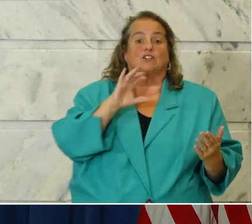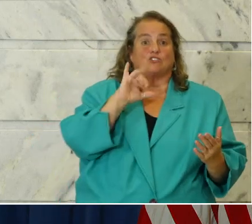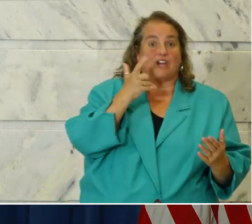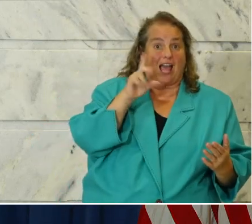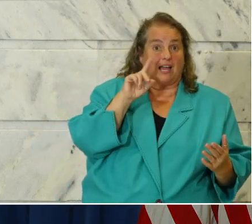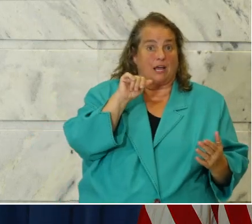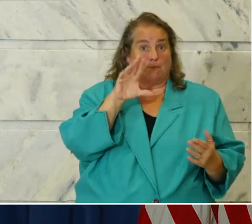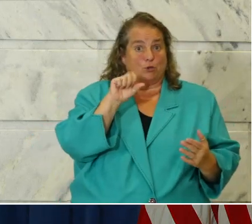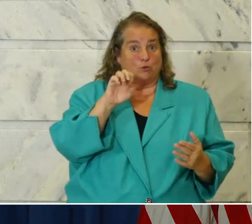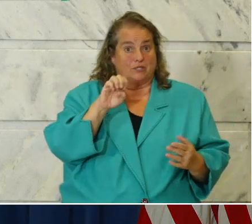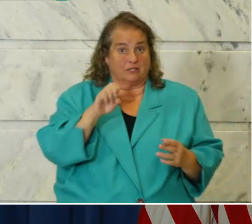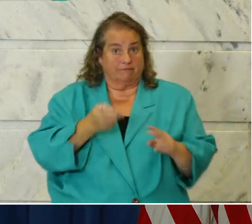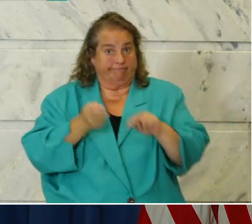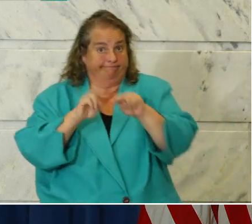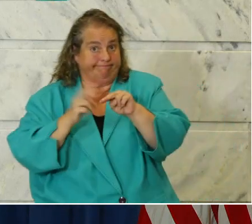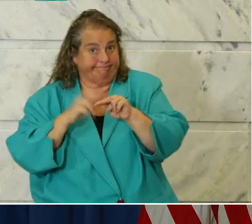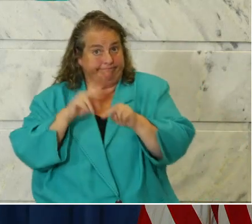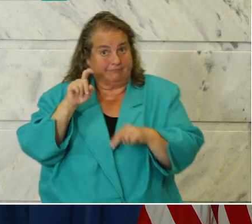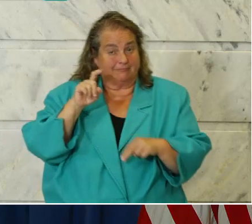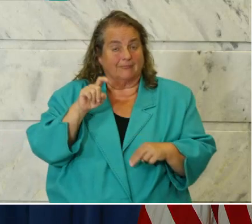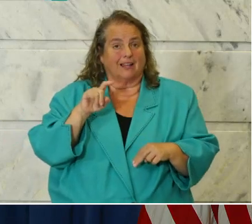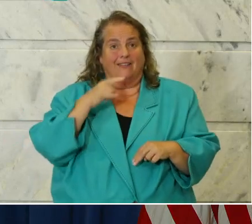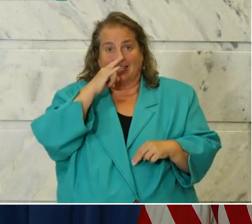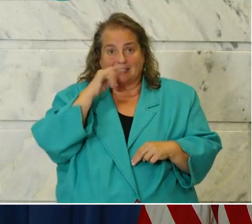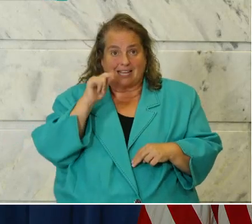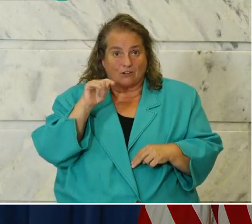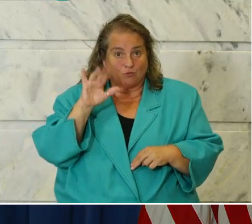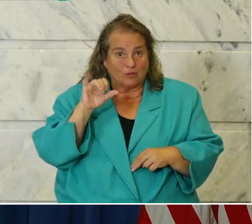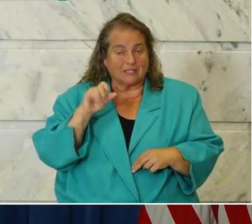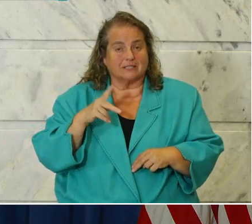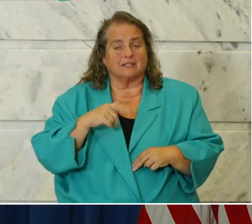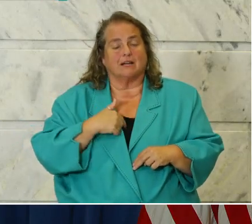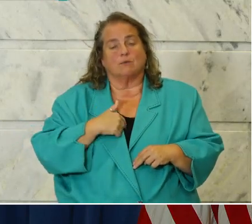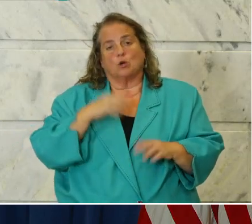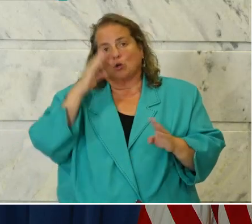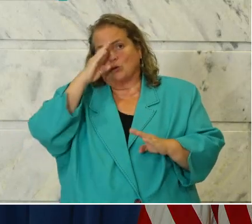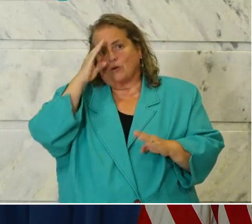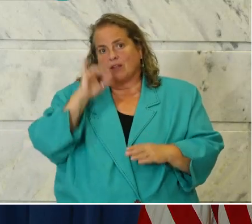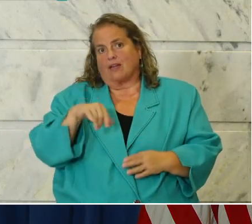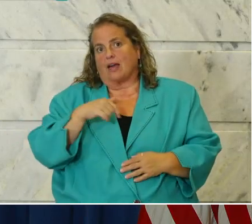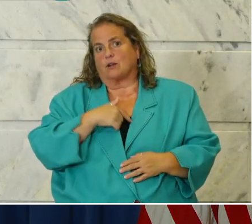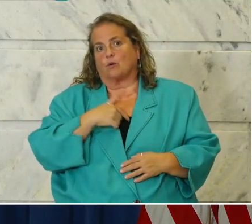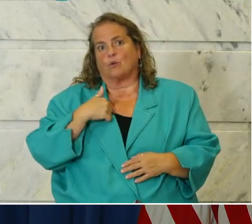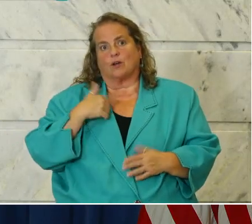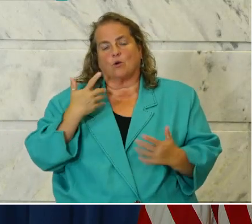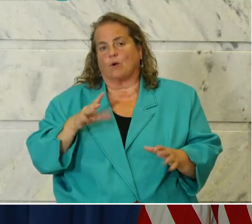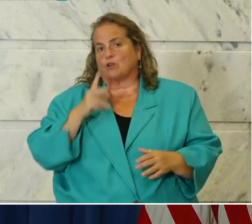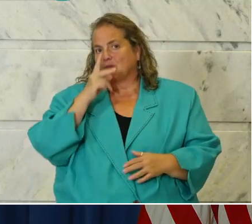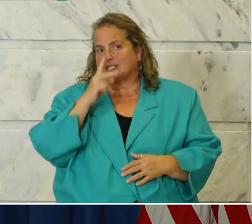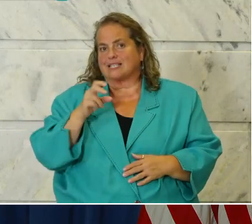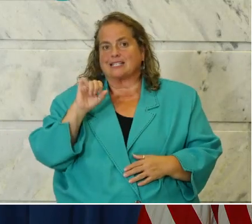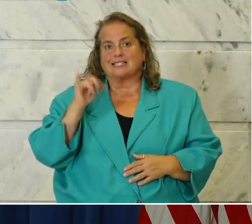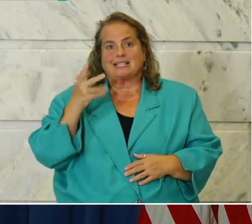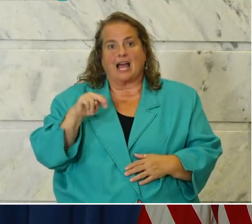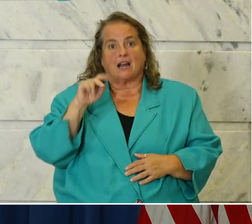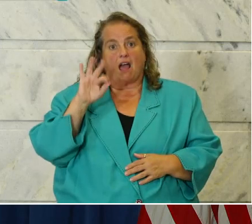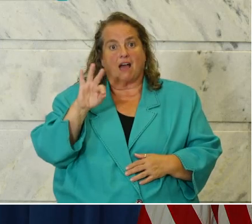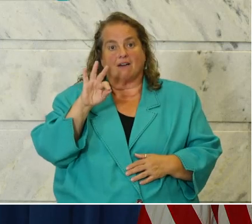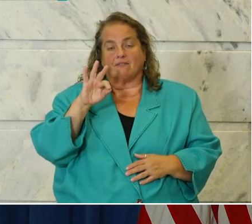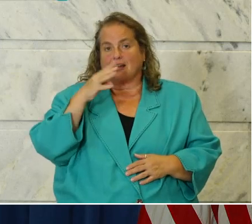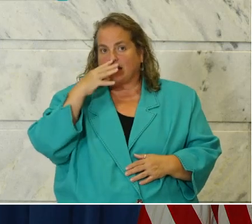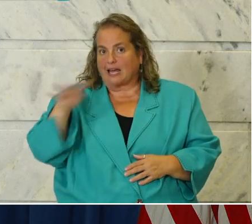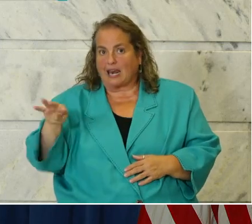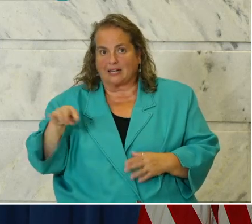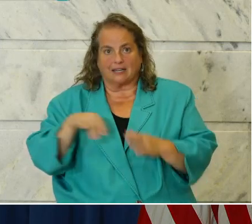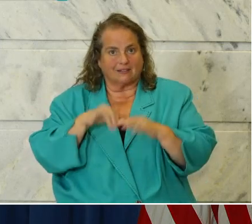abuse, and that puts our kids at risk. I'm worried that we don't see the signs of neglect in the